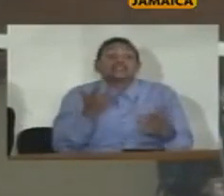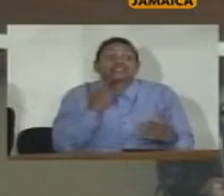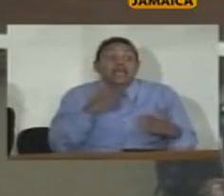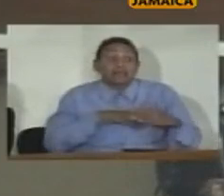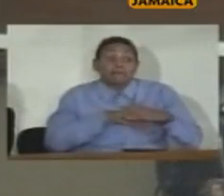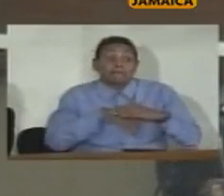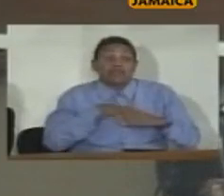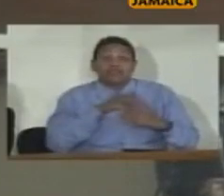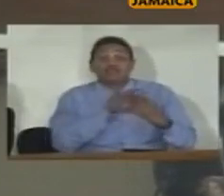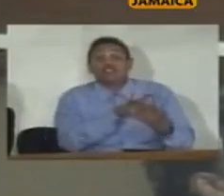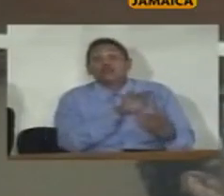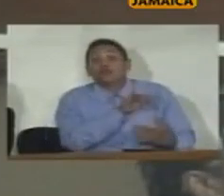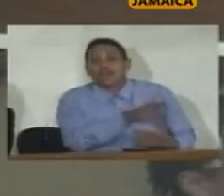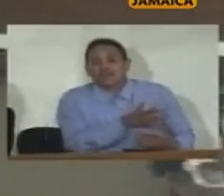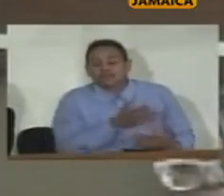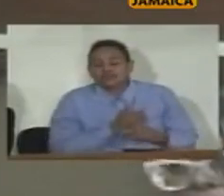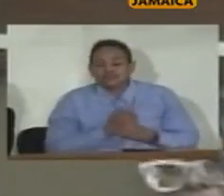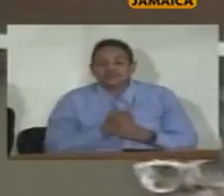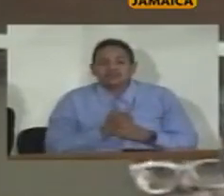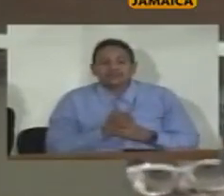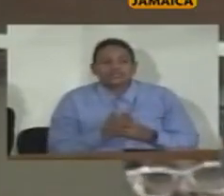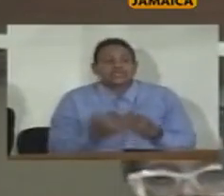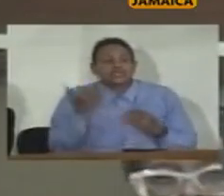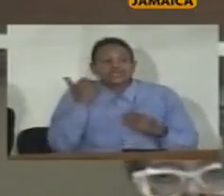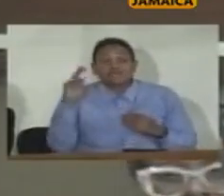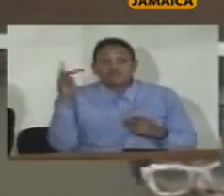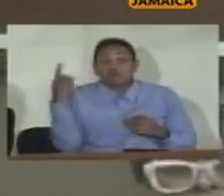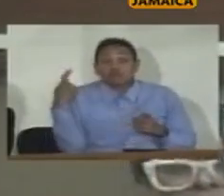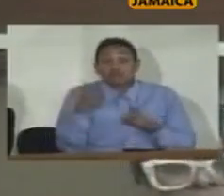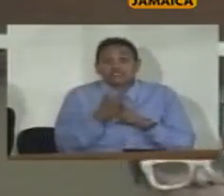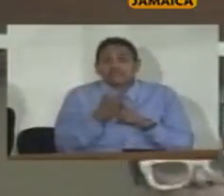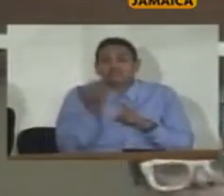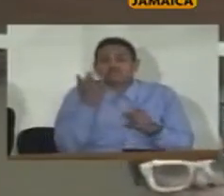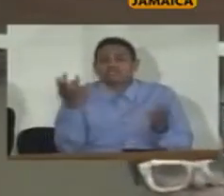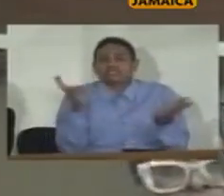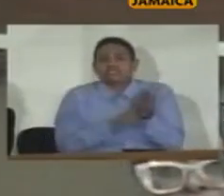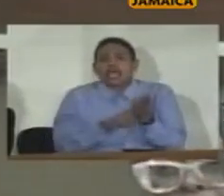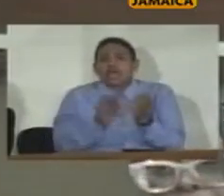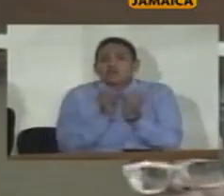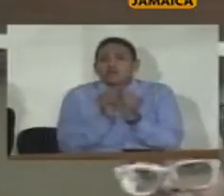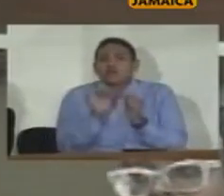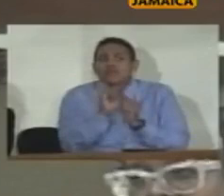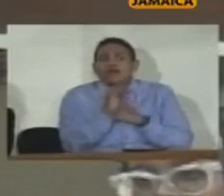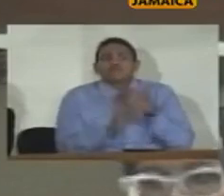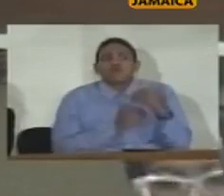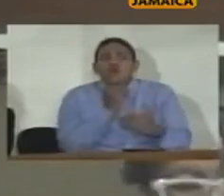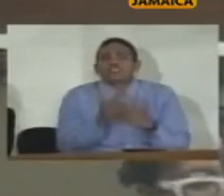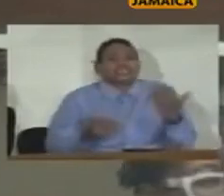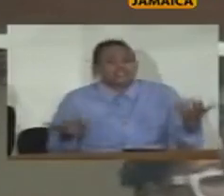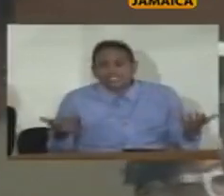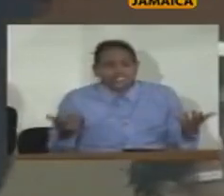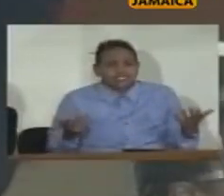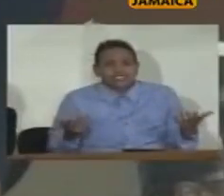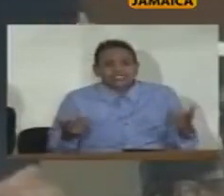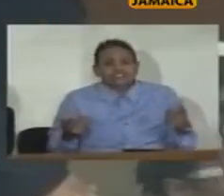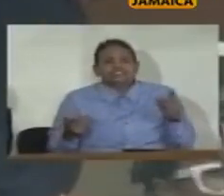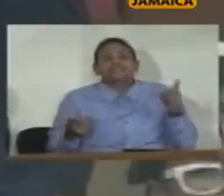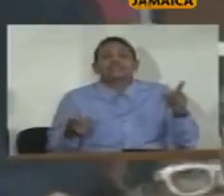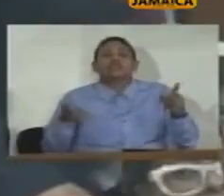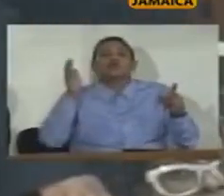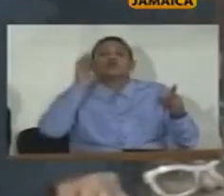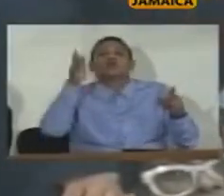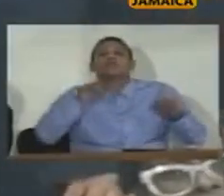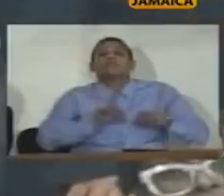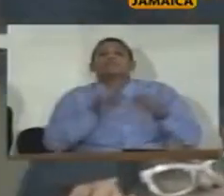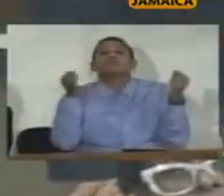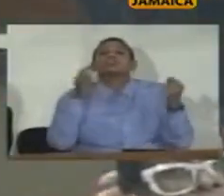that, if the principal were to sign without that process, then she would be in breach